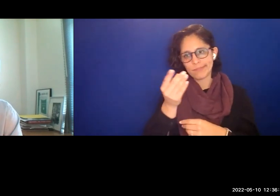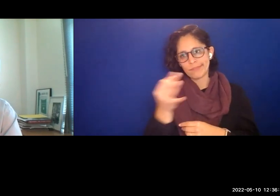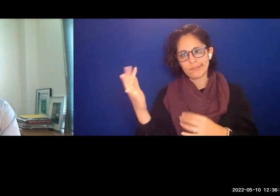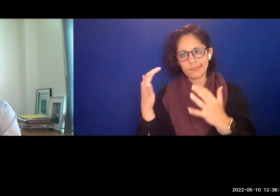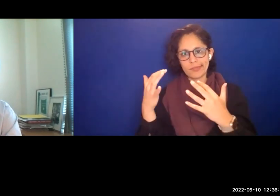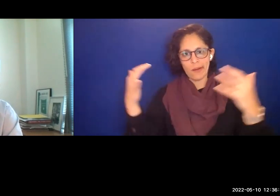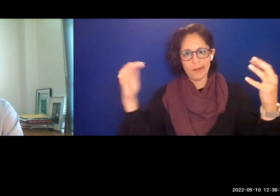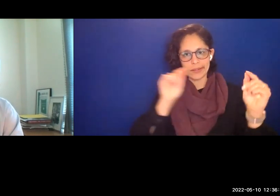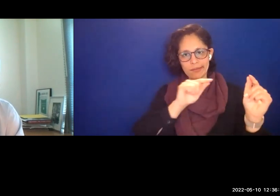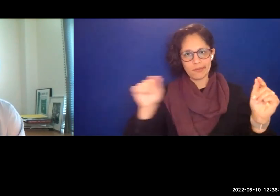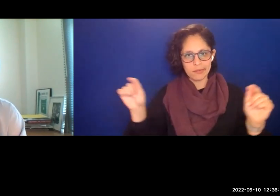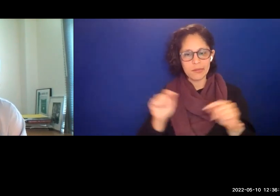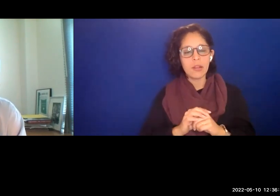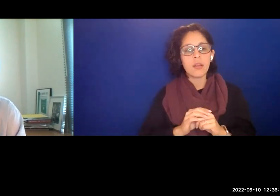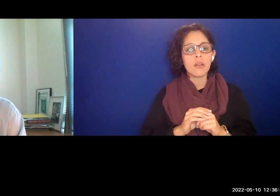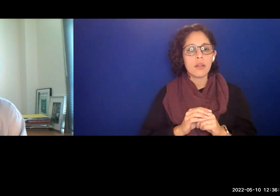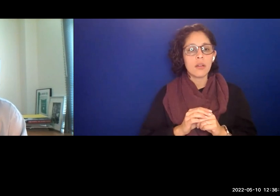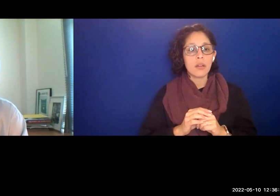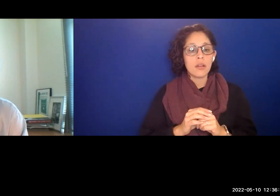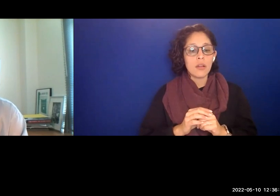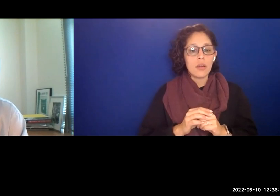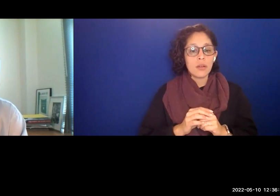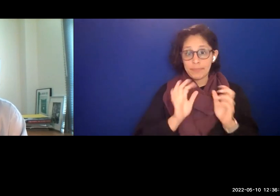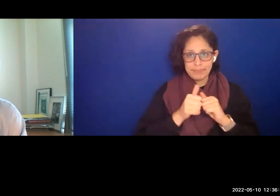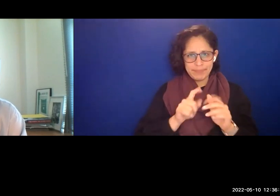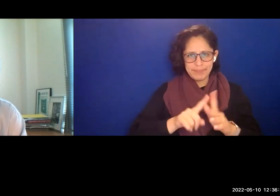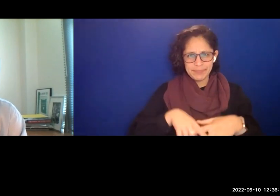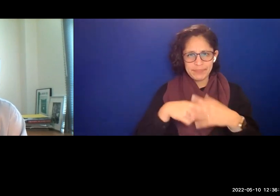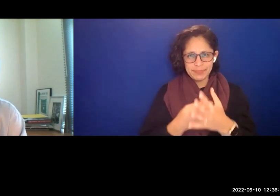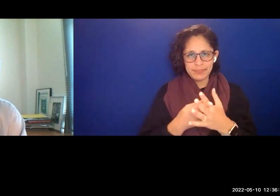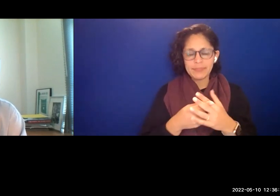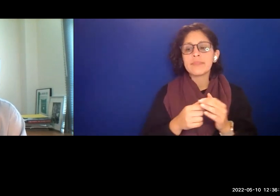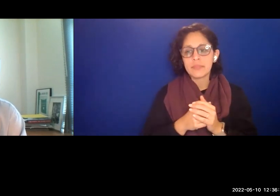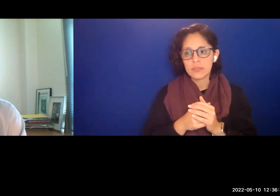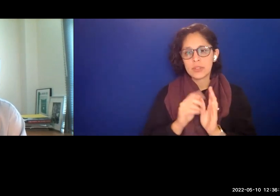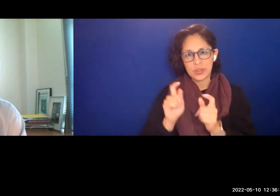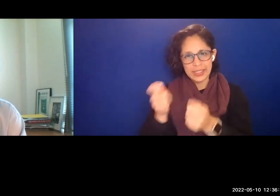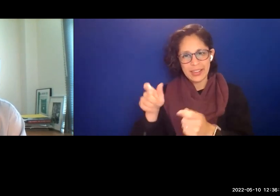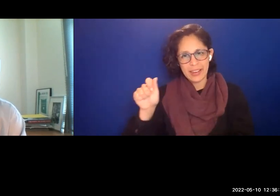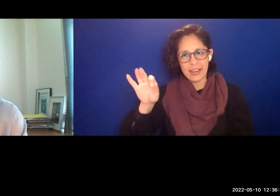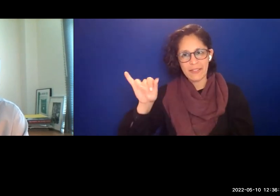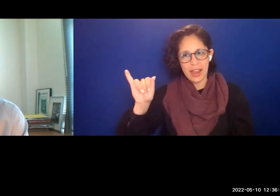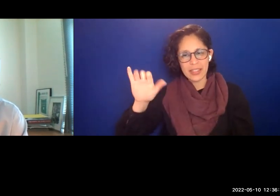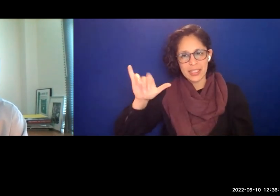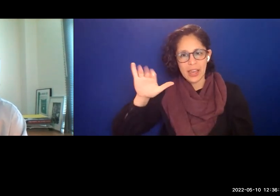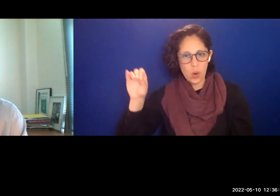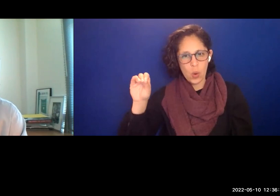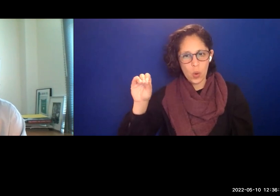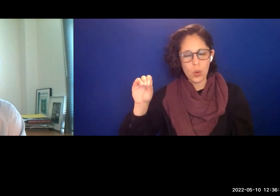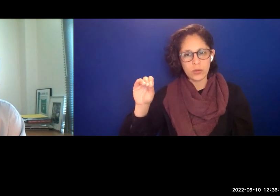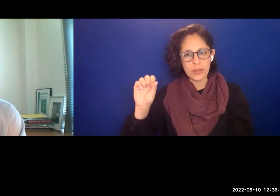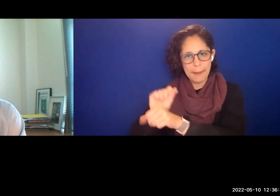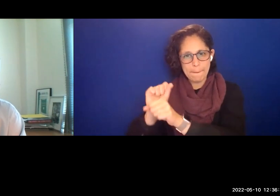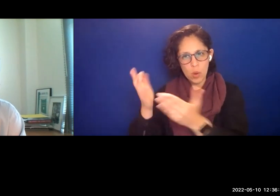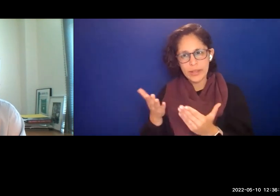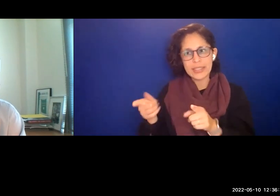but this originally started off as a way to kind of give AFL-CIO employees an orientation to sort of how to